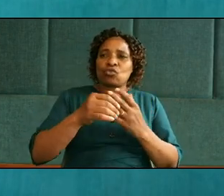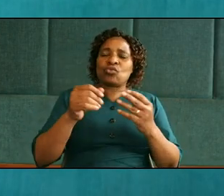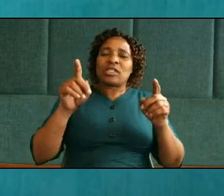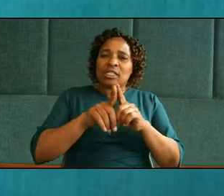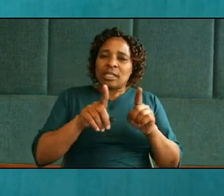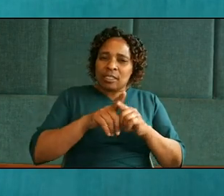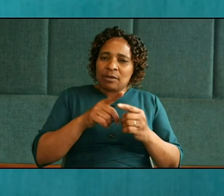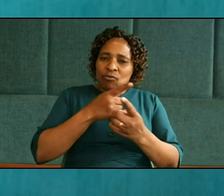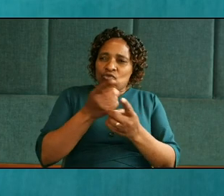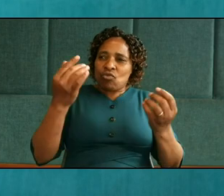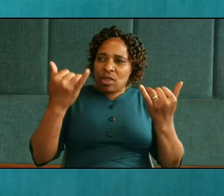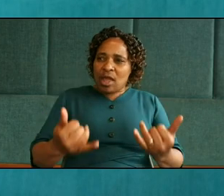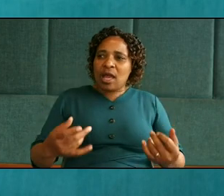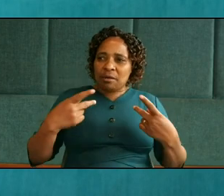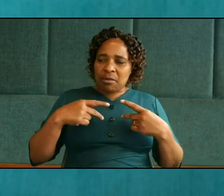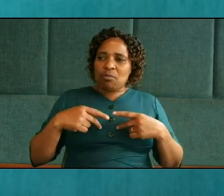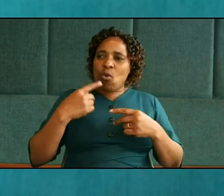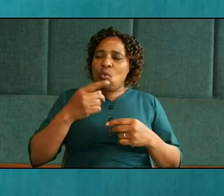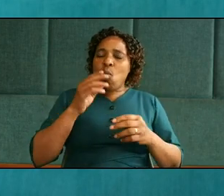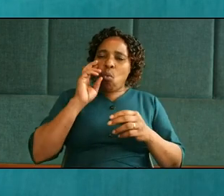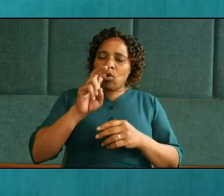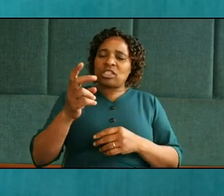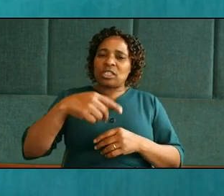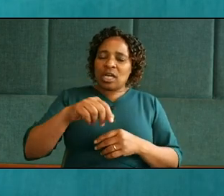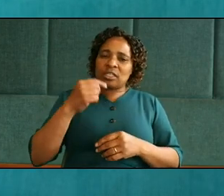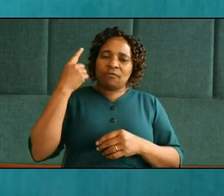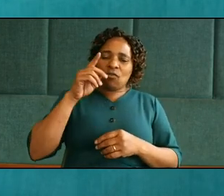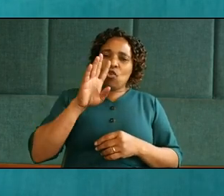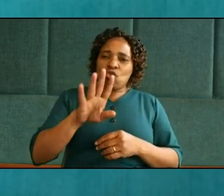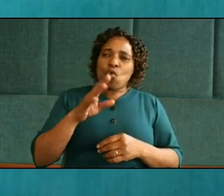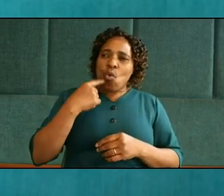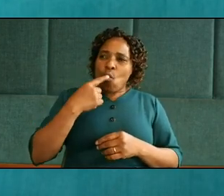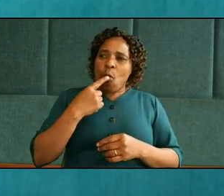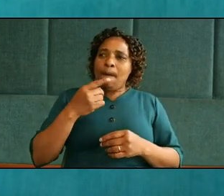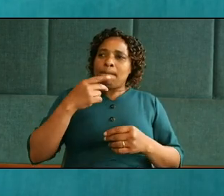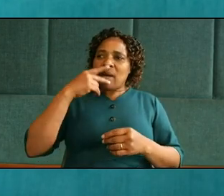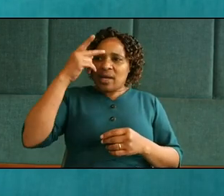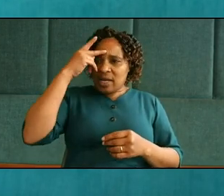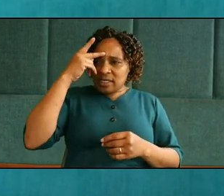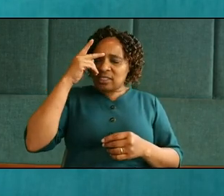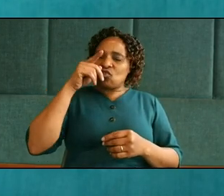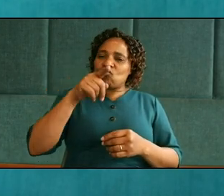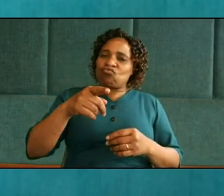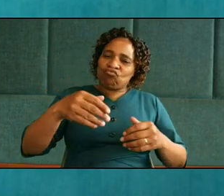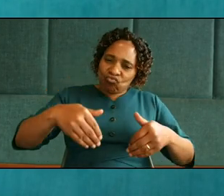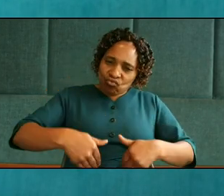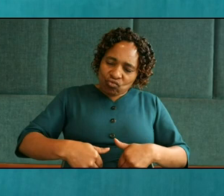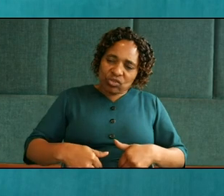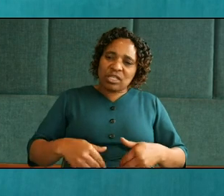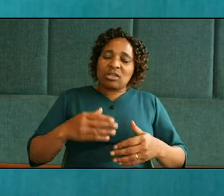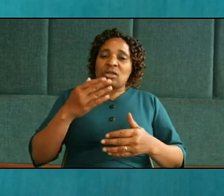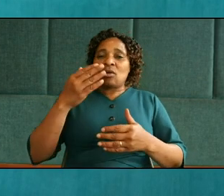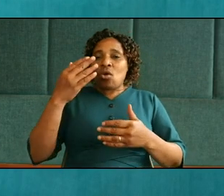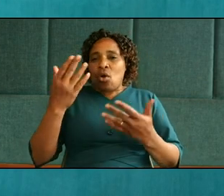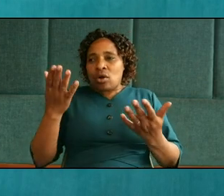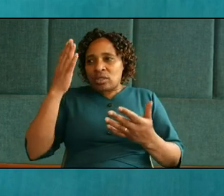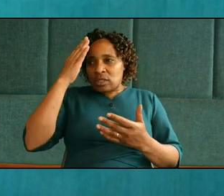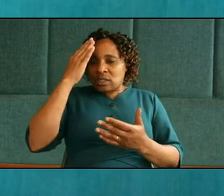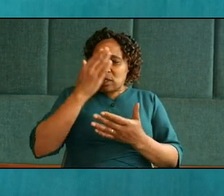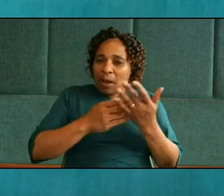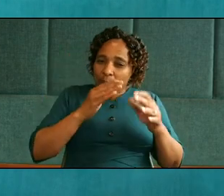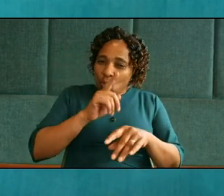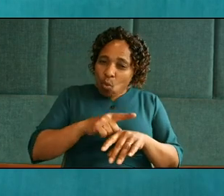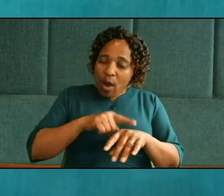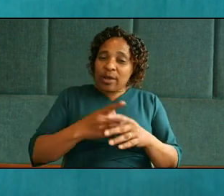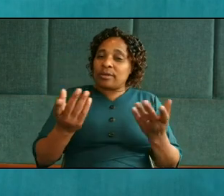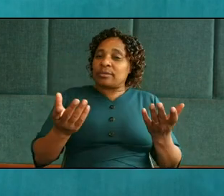to you young person watching us, you know, for you who could be a parent, for you who could be a teenager, or, you know, someone even at